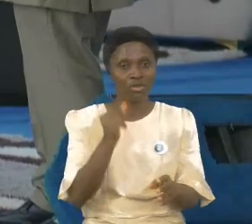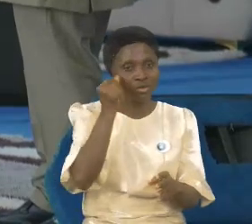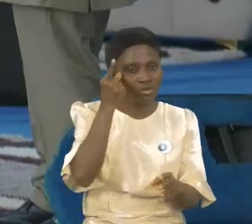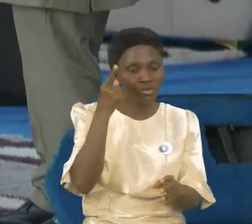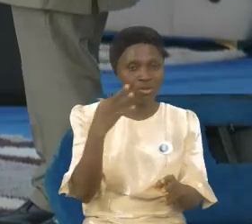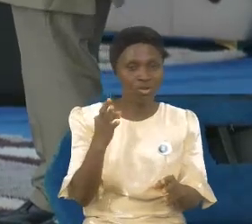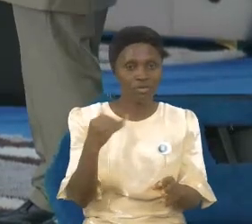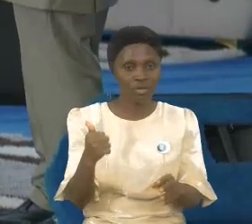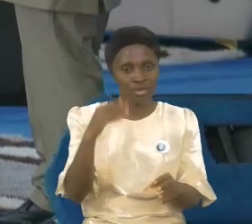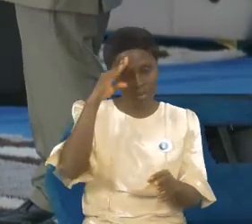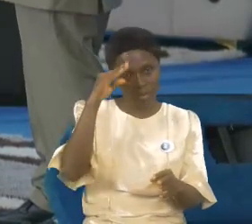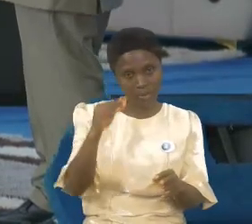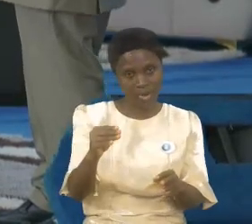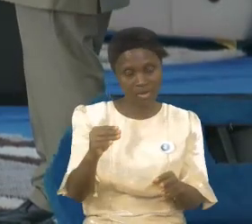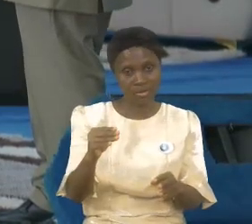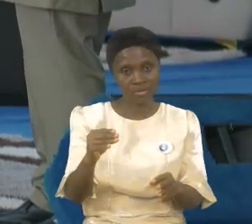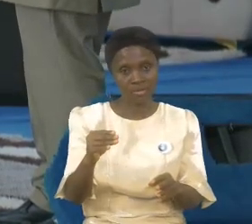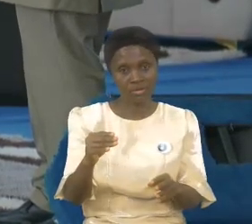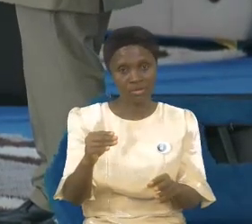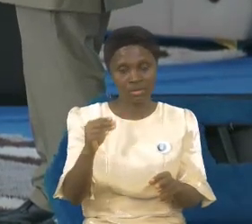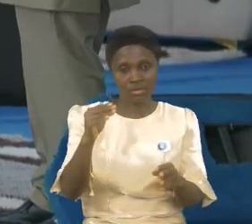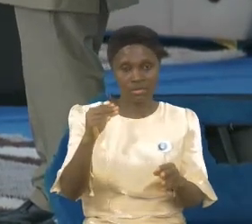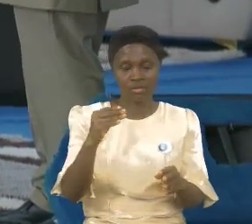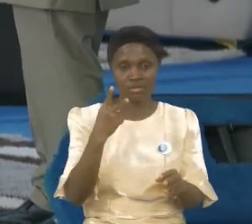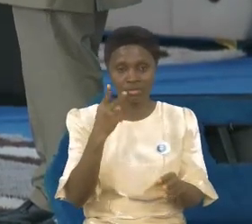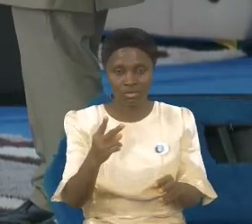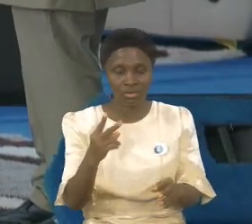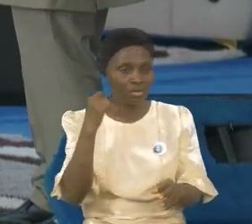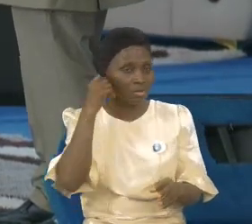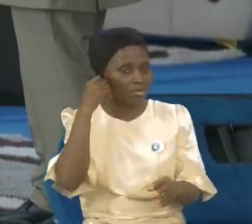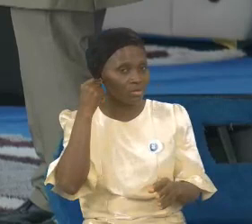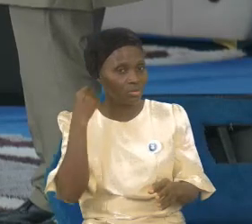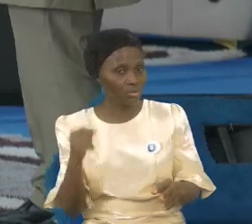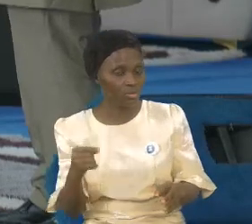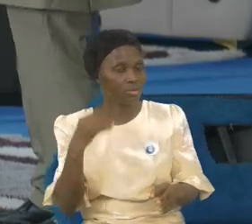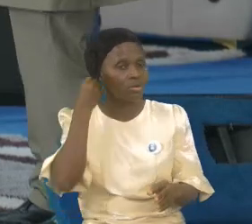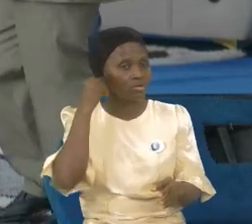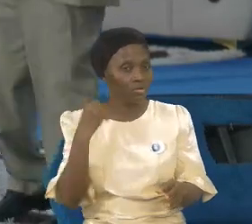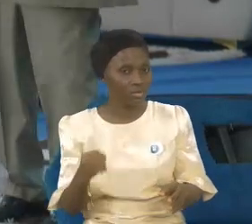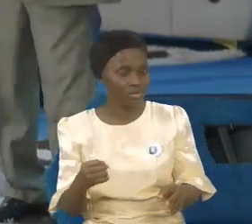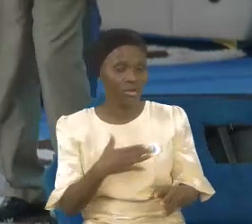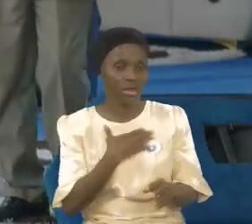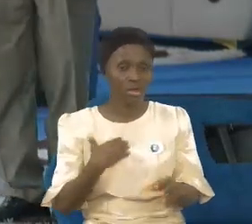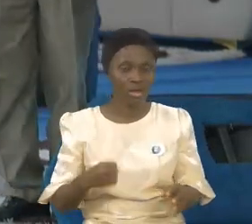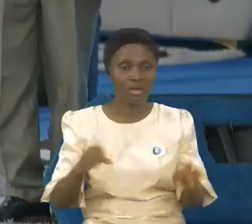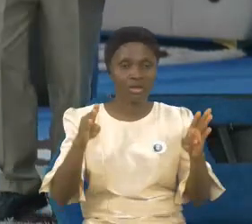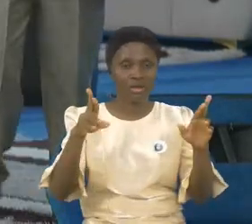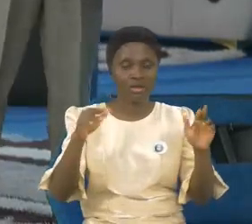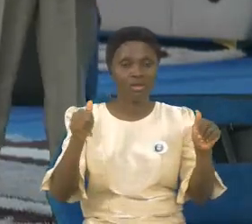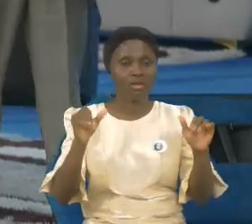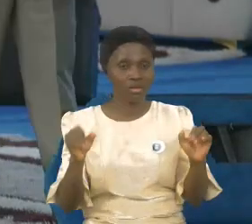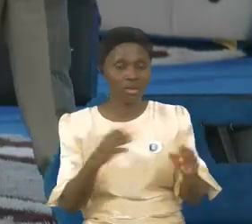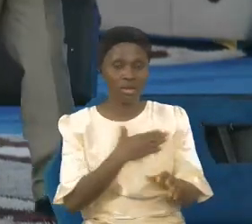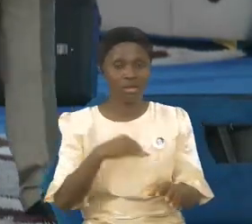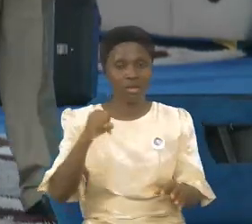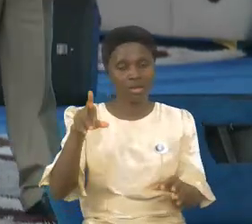view of a man, gold and silver and brass and iron. But now we're looking at